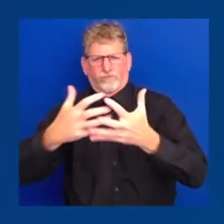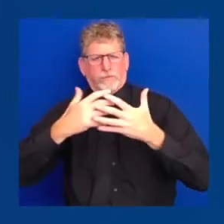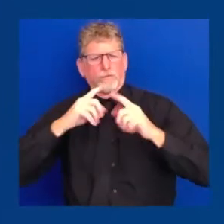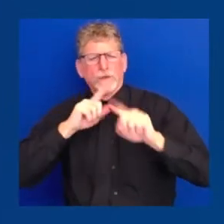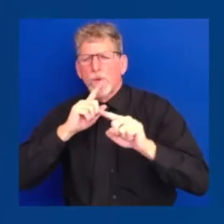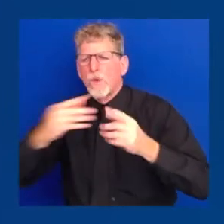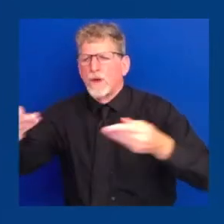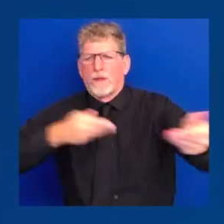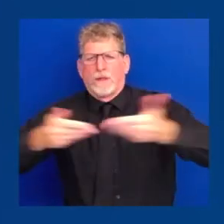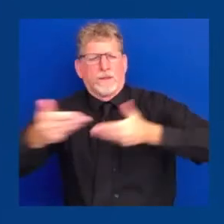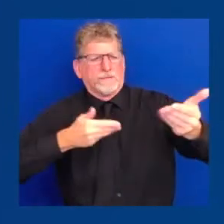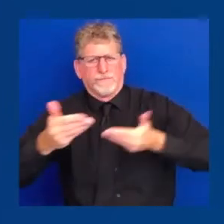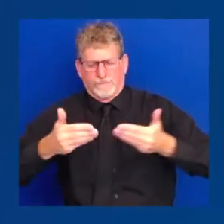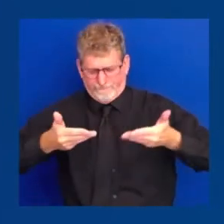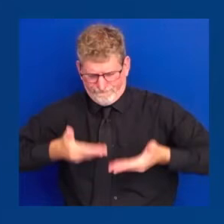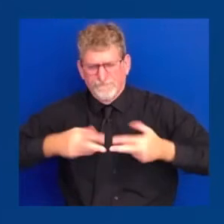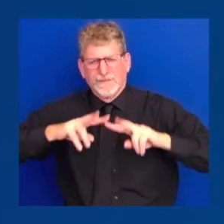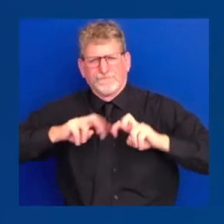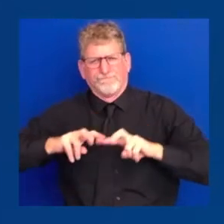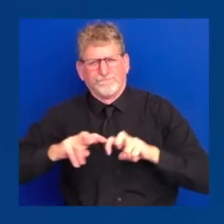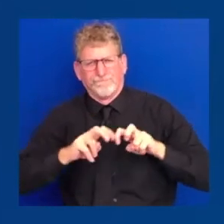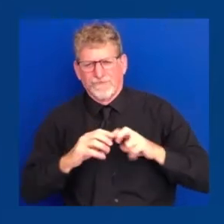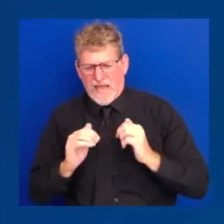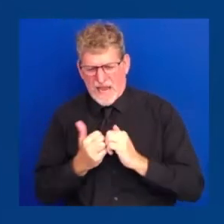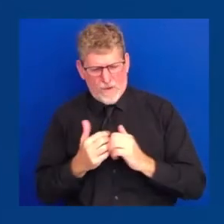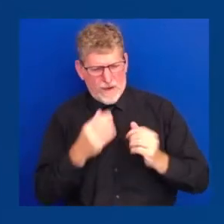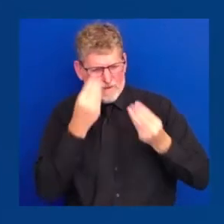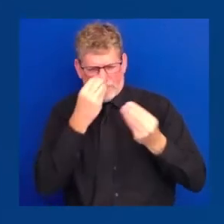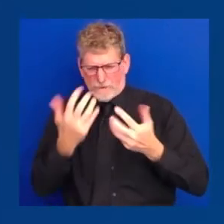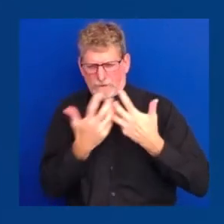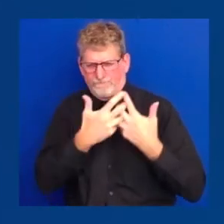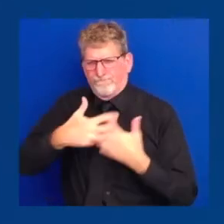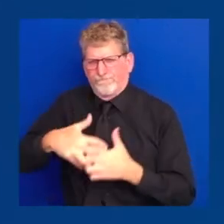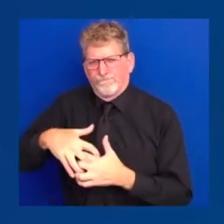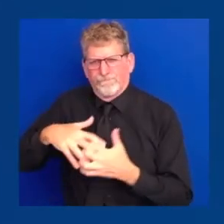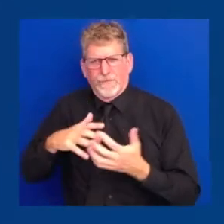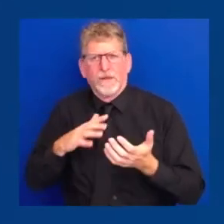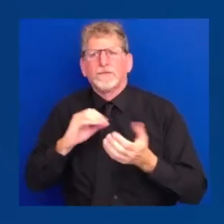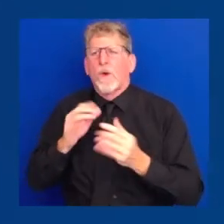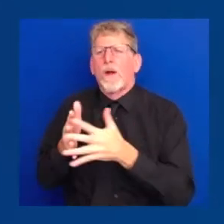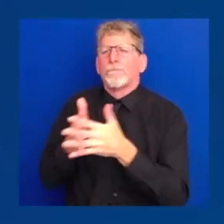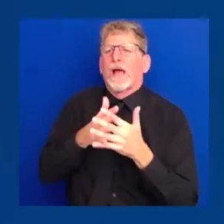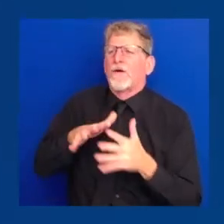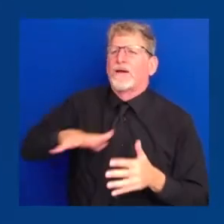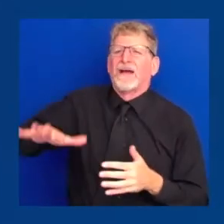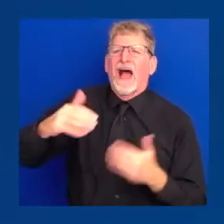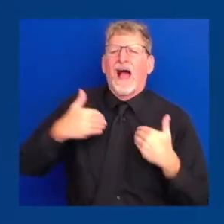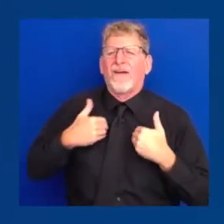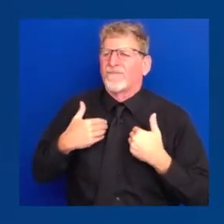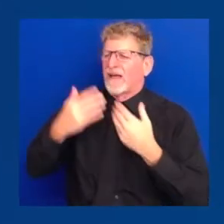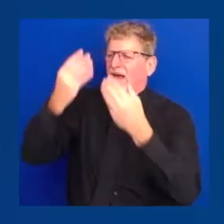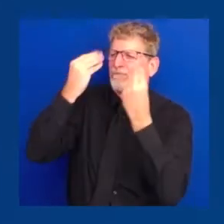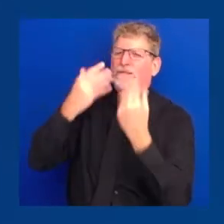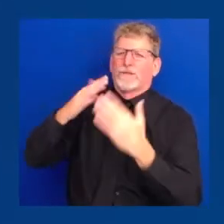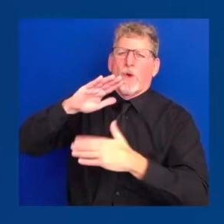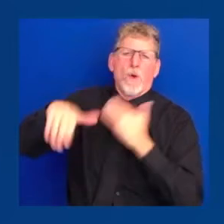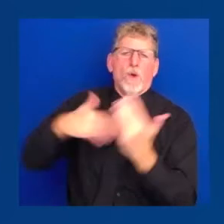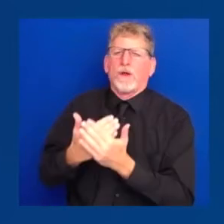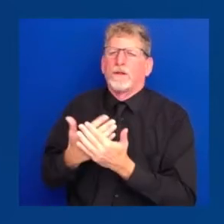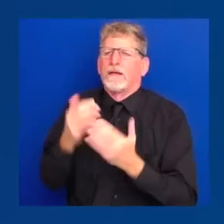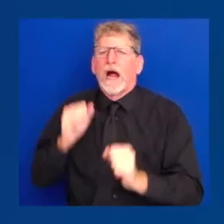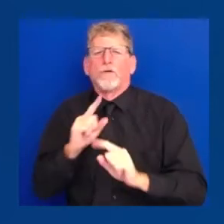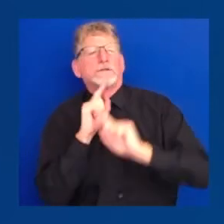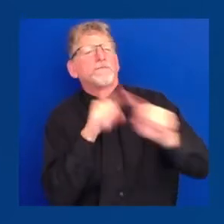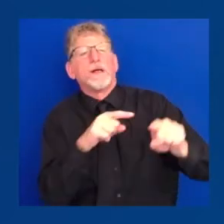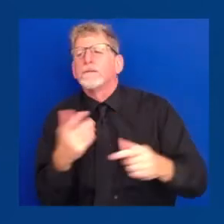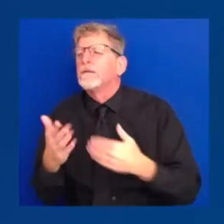America is better informed and ready to respond to whatever may come next. By connecting data from local public health to our